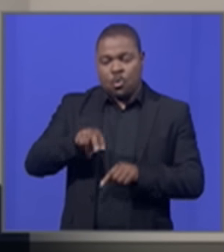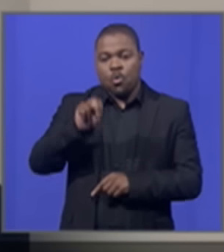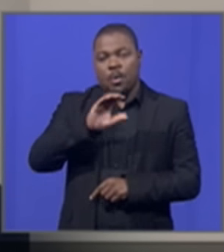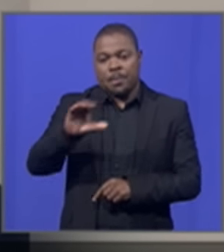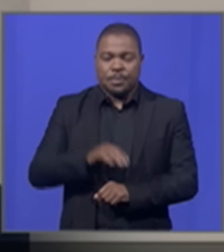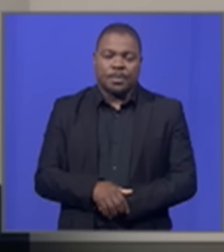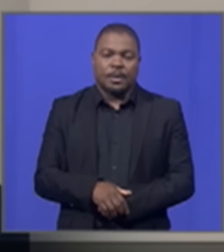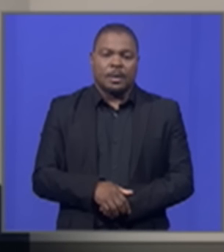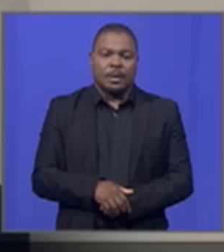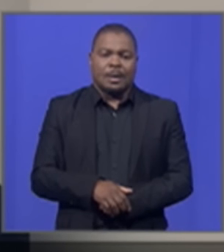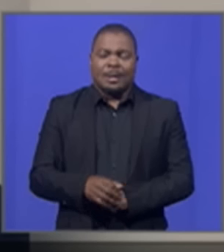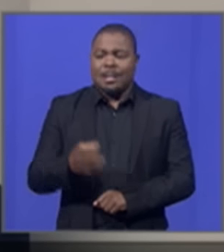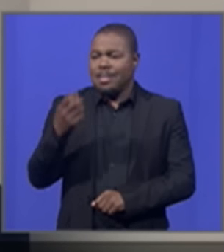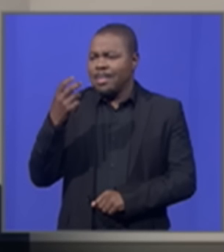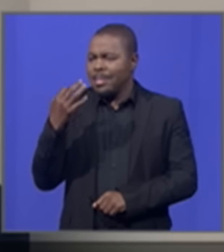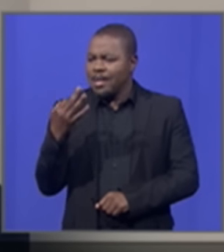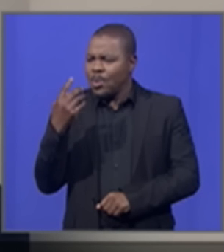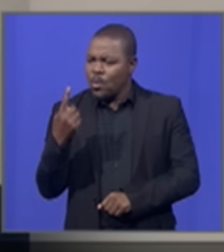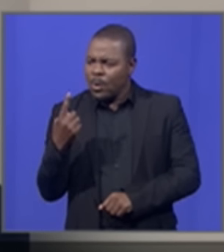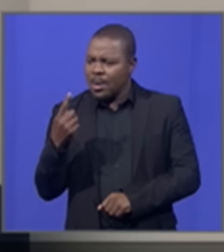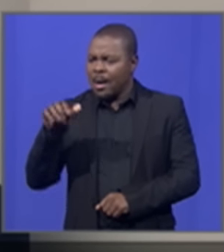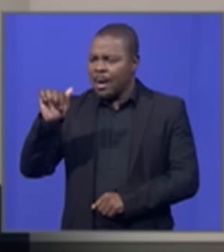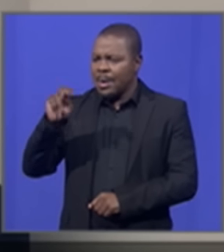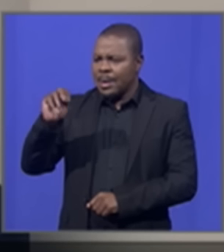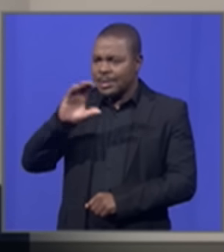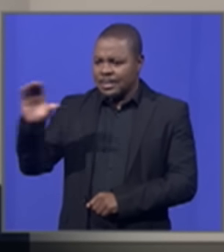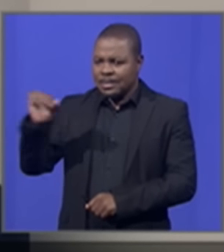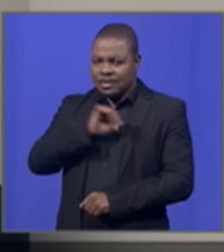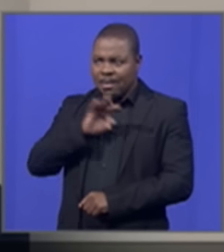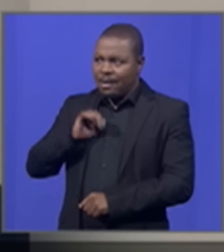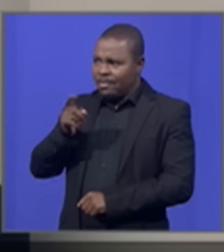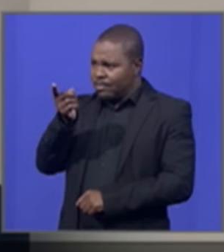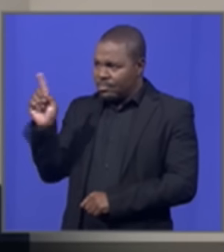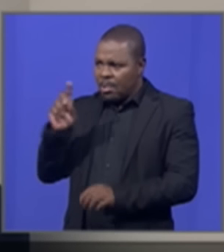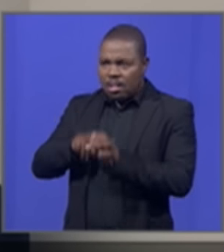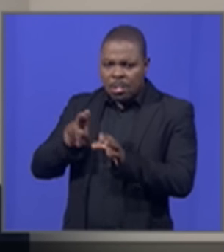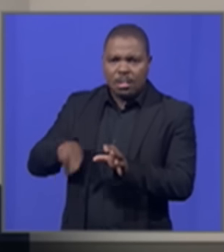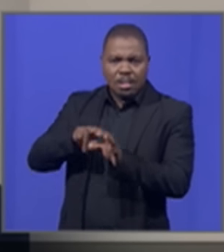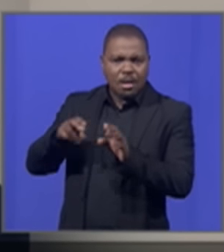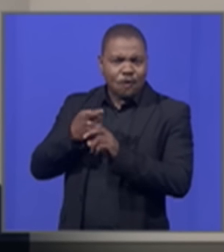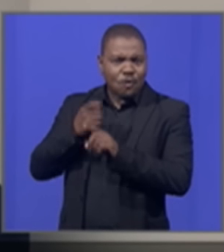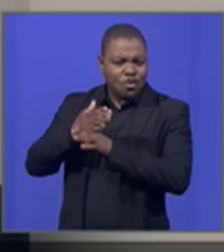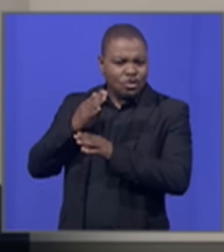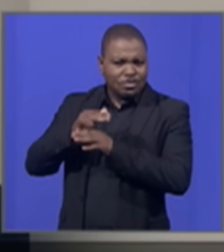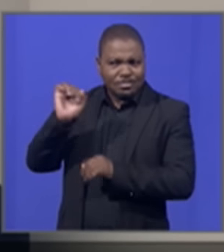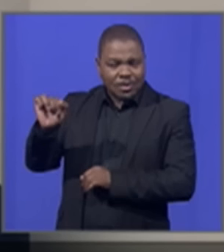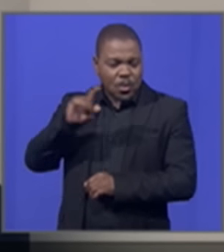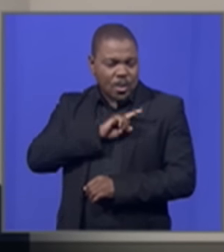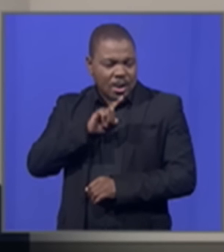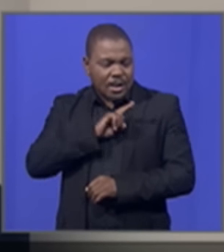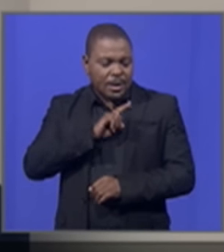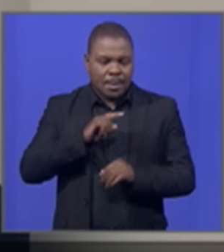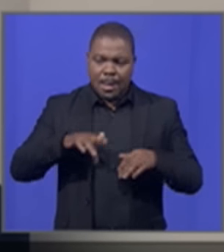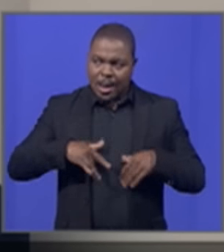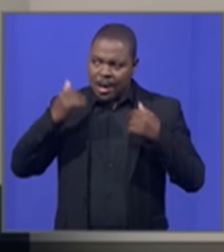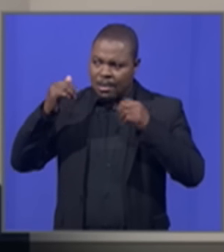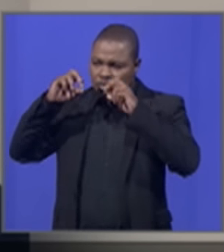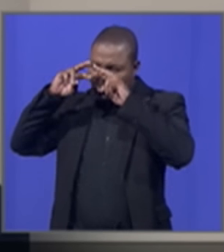Now, having 31 ANC employees resigning from their jobs to prevent a